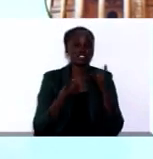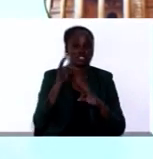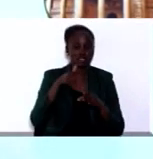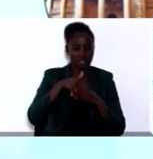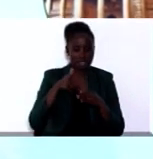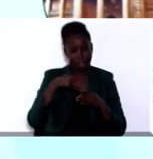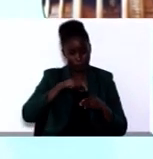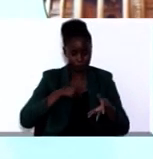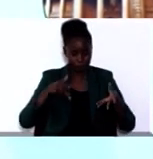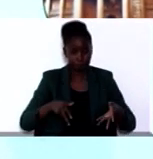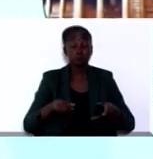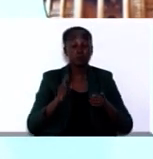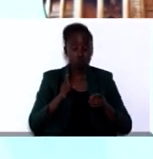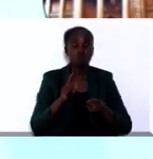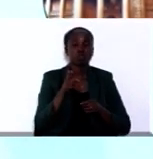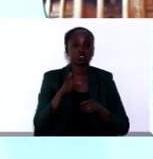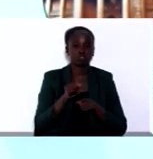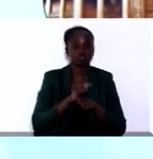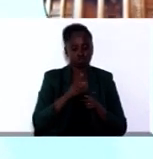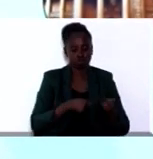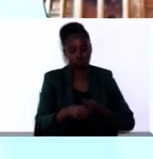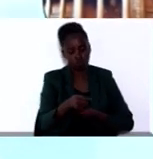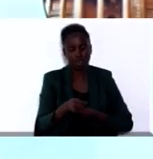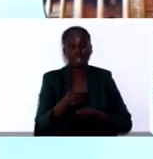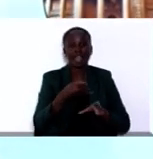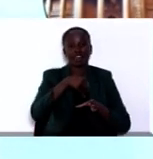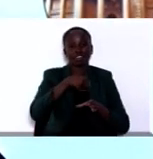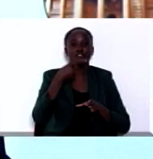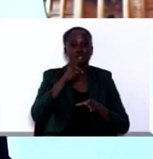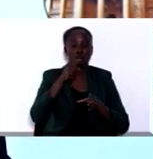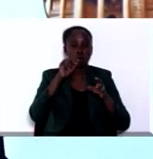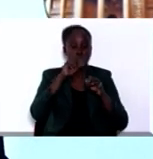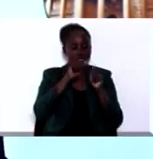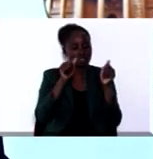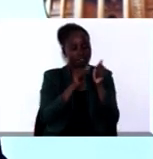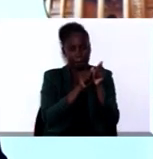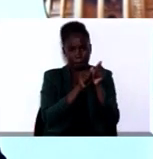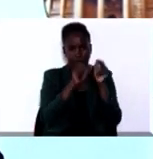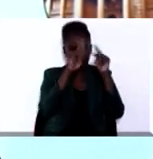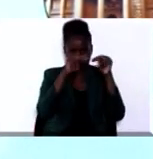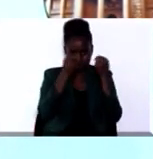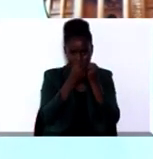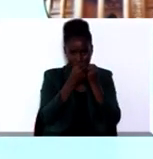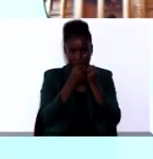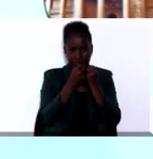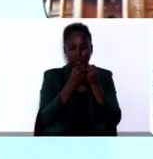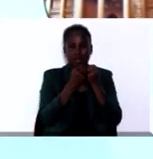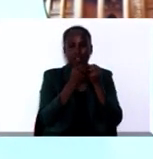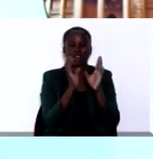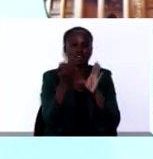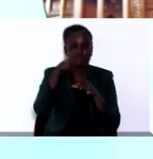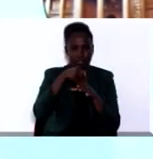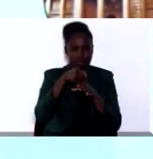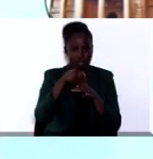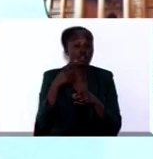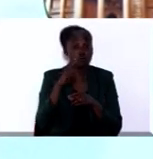We will also promote trade and investment between sub-national governments in the BRICS countries. All